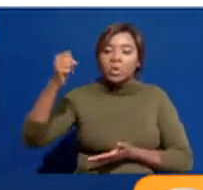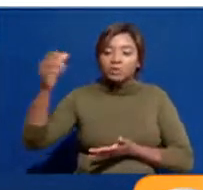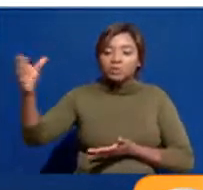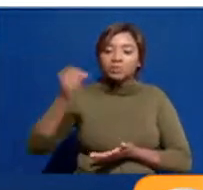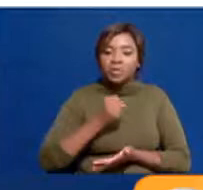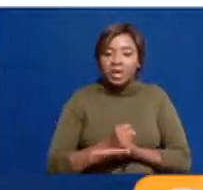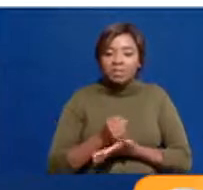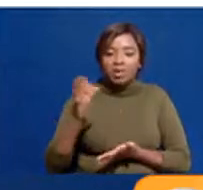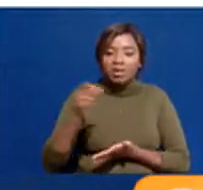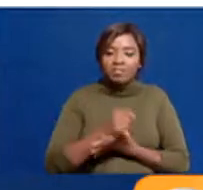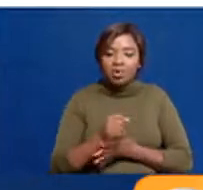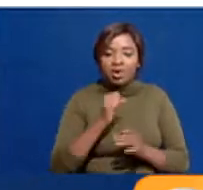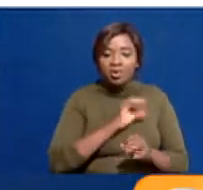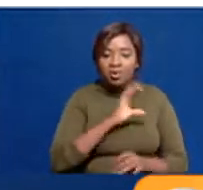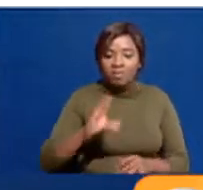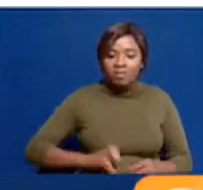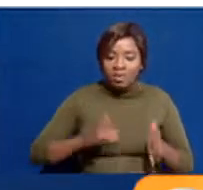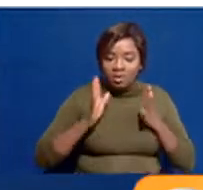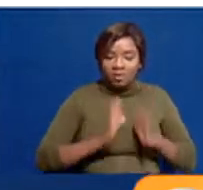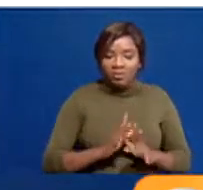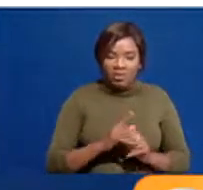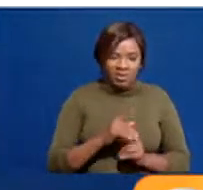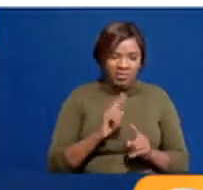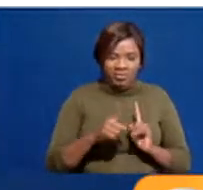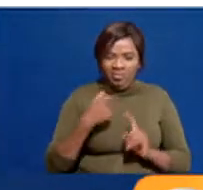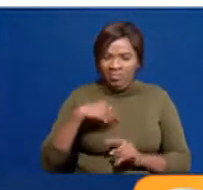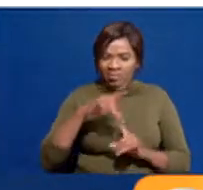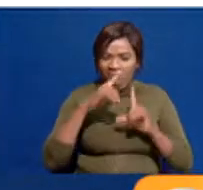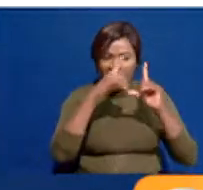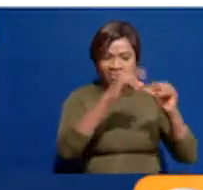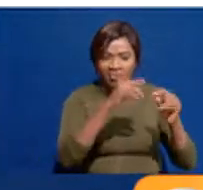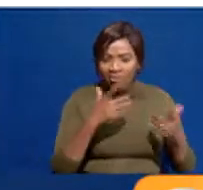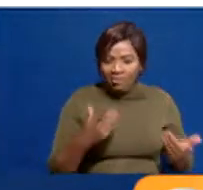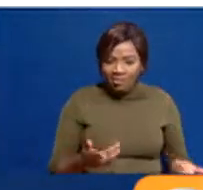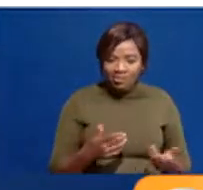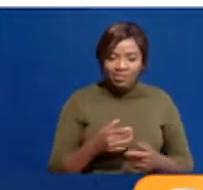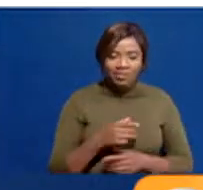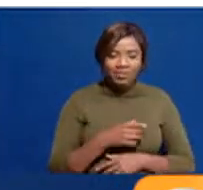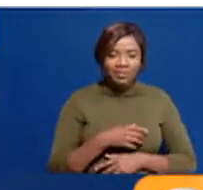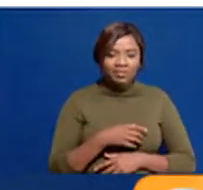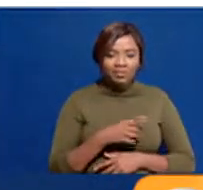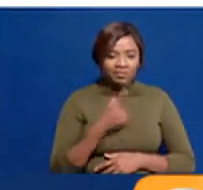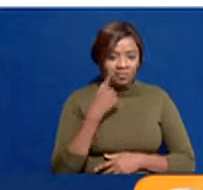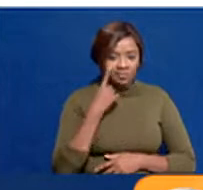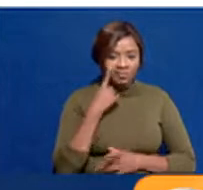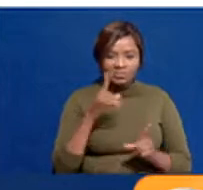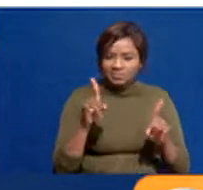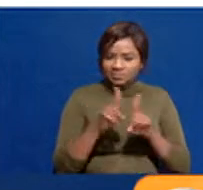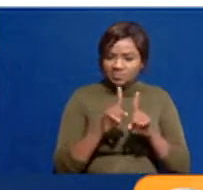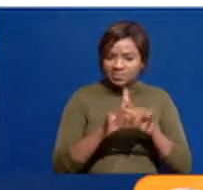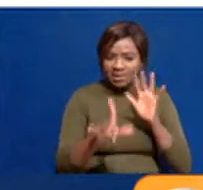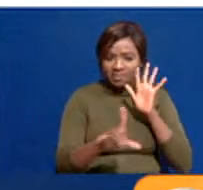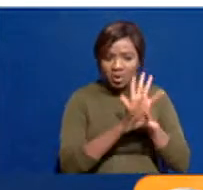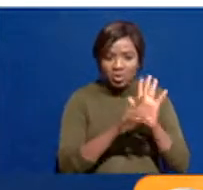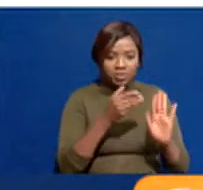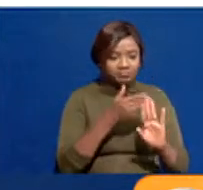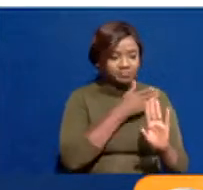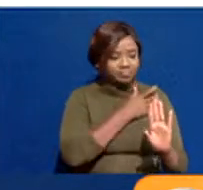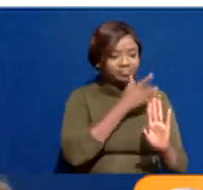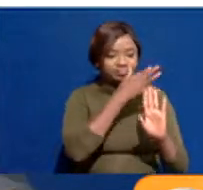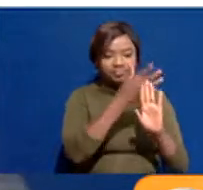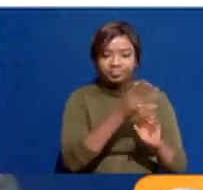suspend the process of recruitment of IBC commissioners. We are telling the Azimio people that the same laws they used